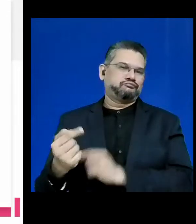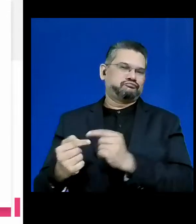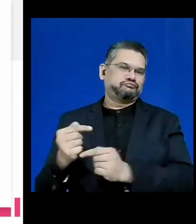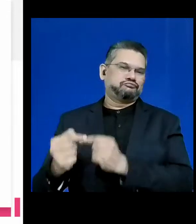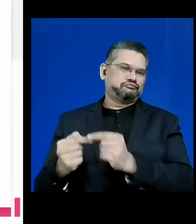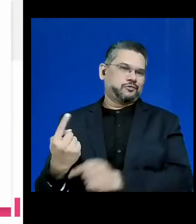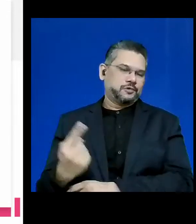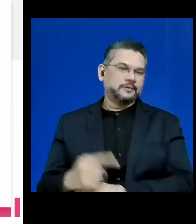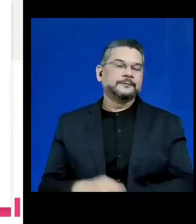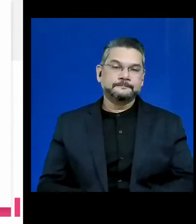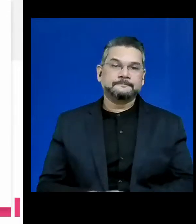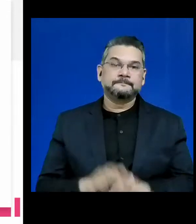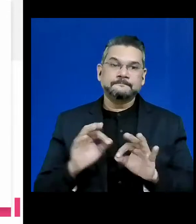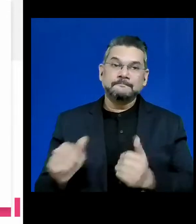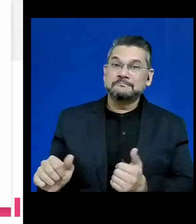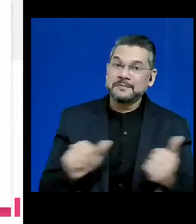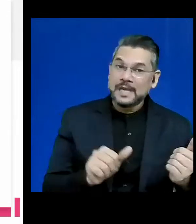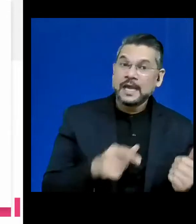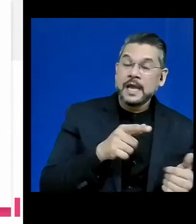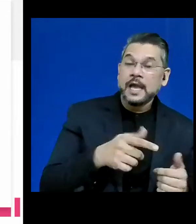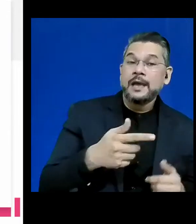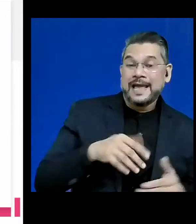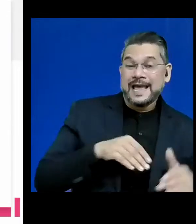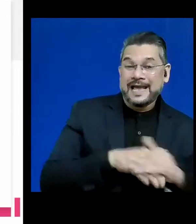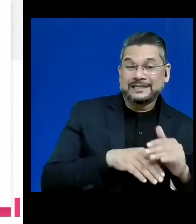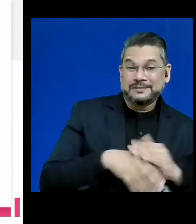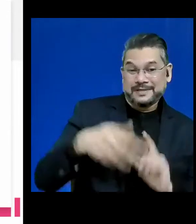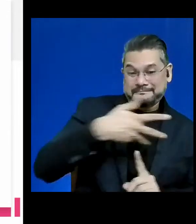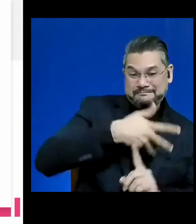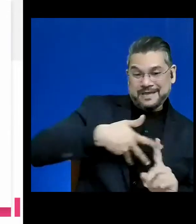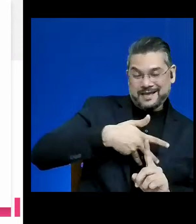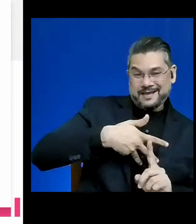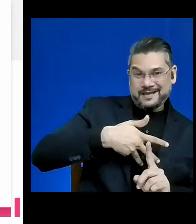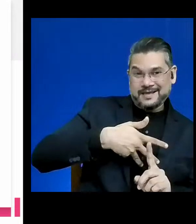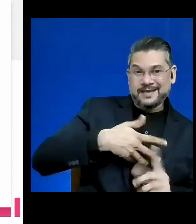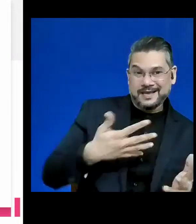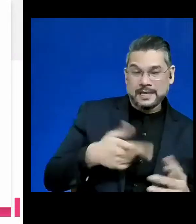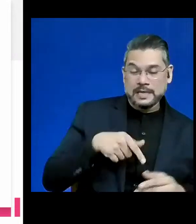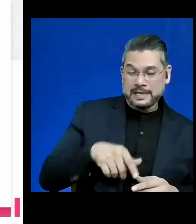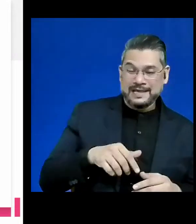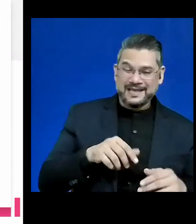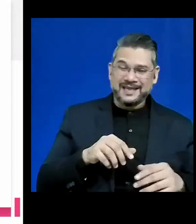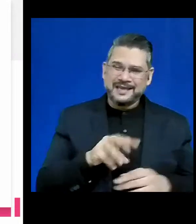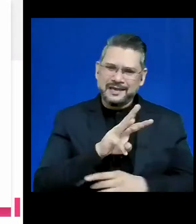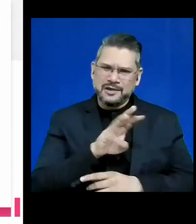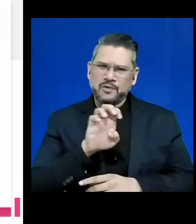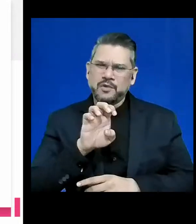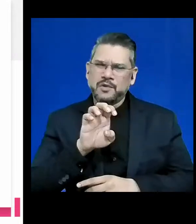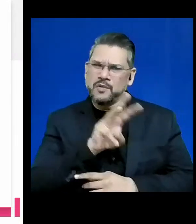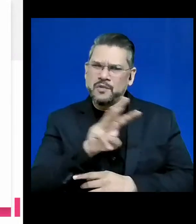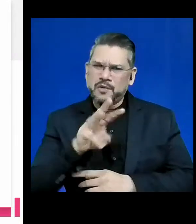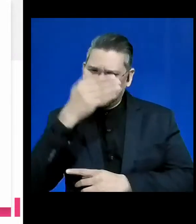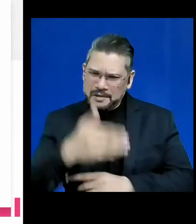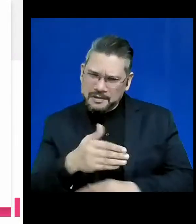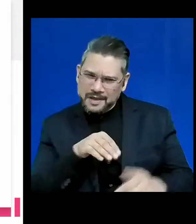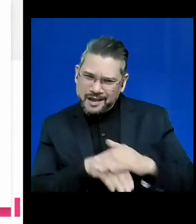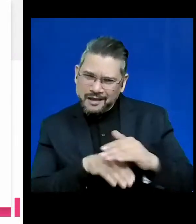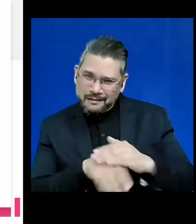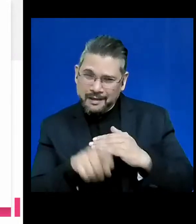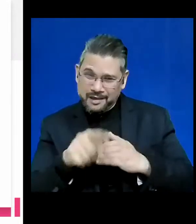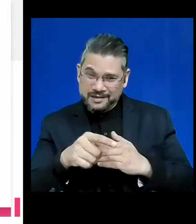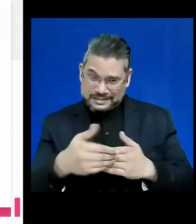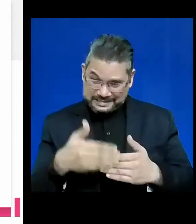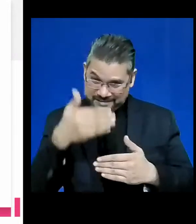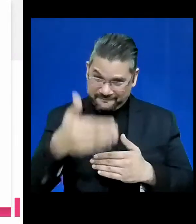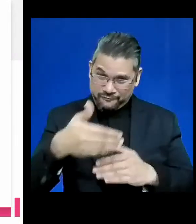Then you have backend accessibility. So a lot of people think that web accessibility is a front-end domain, and that is just not true.